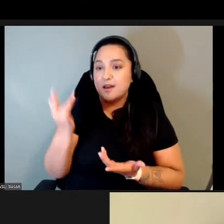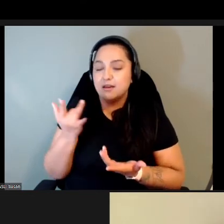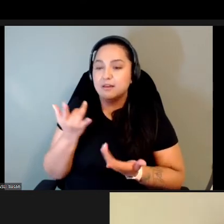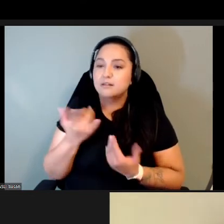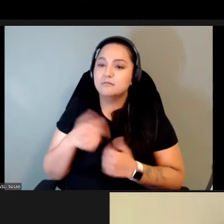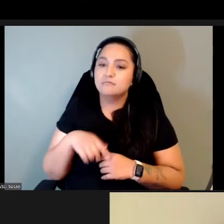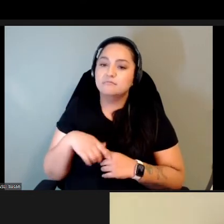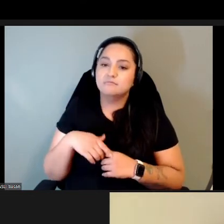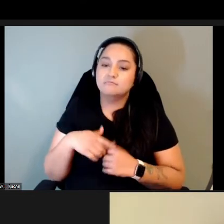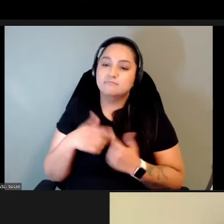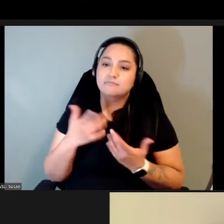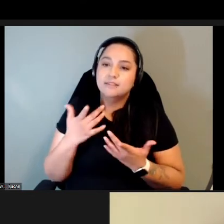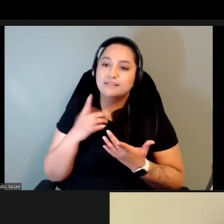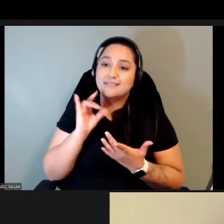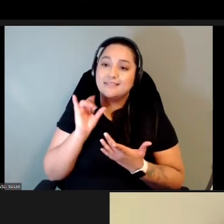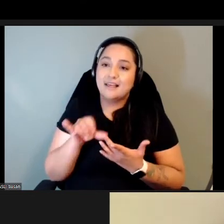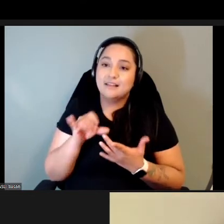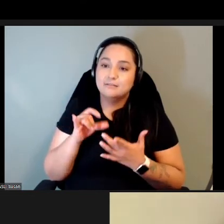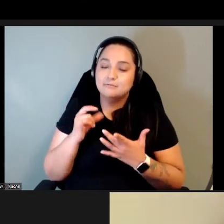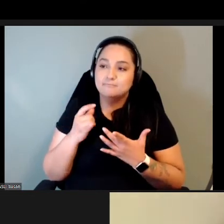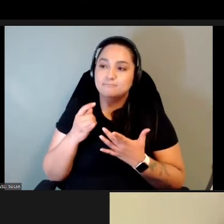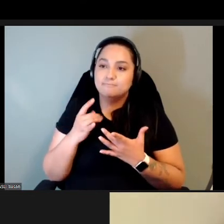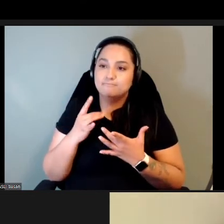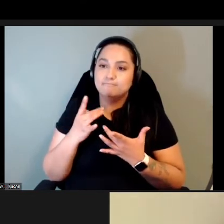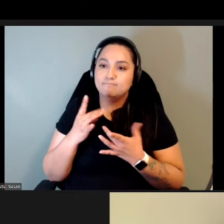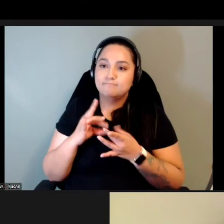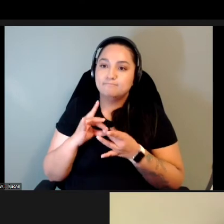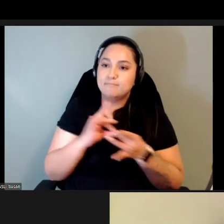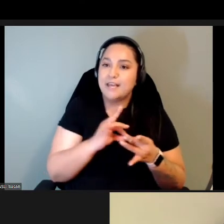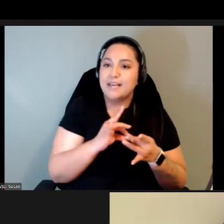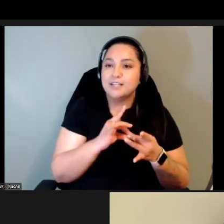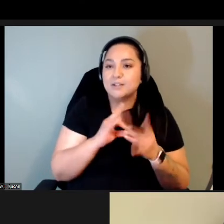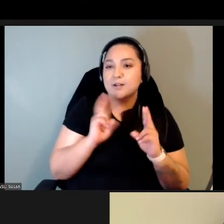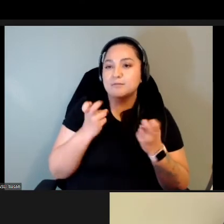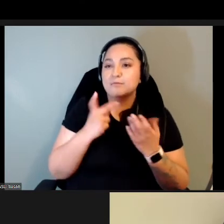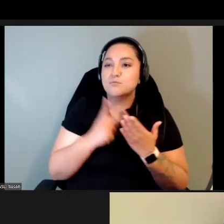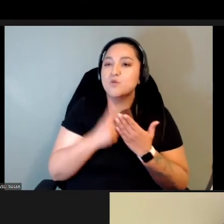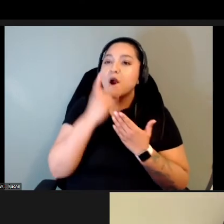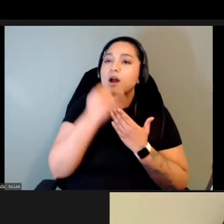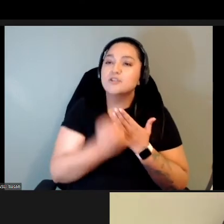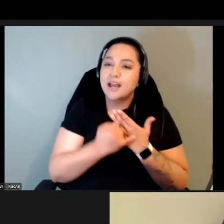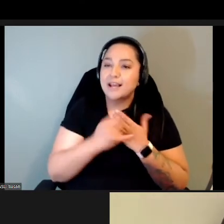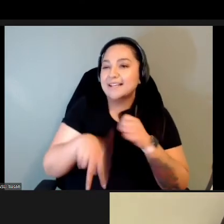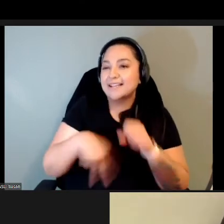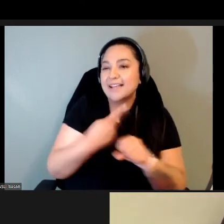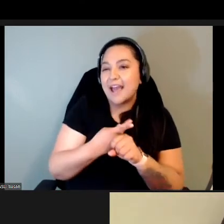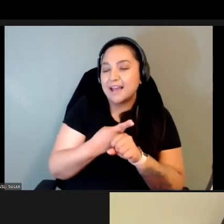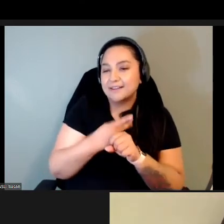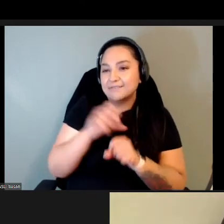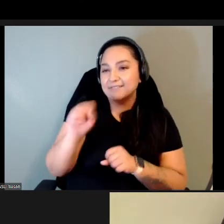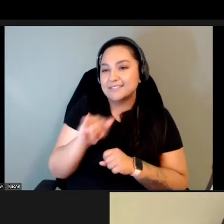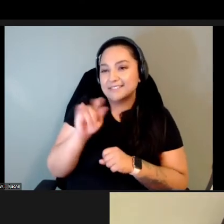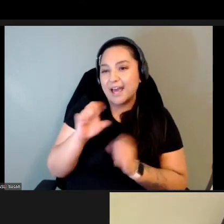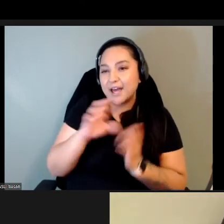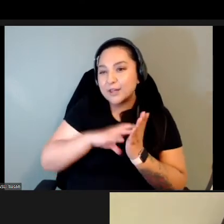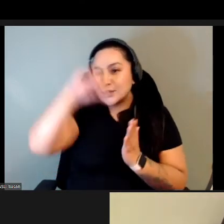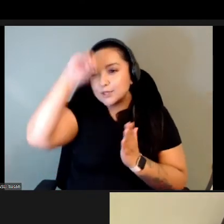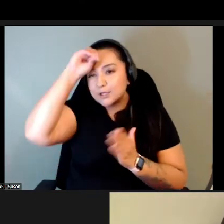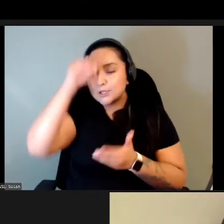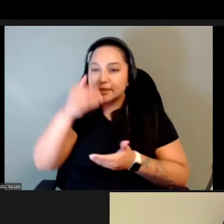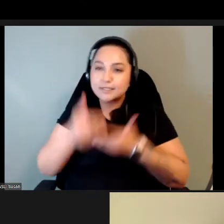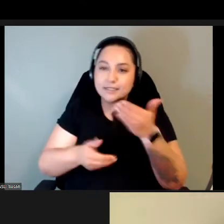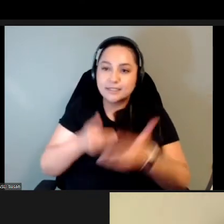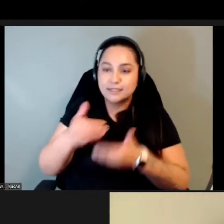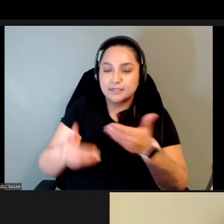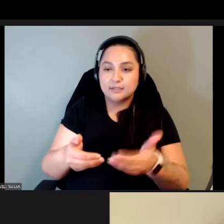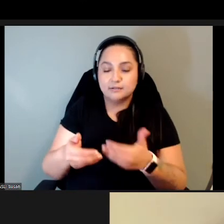on this project-based stuff. Of learning that they develop in the case of Lane Art since the very beginning, since the first